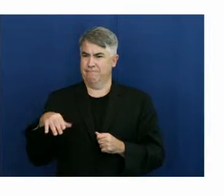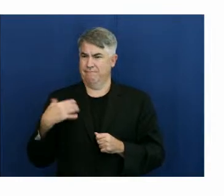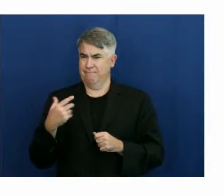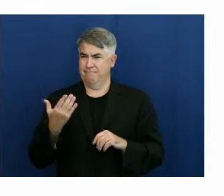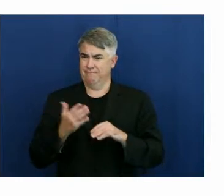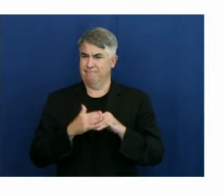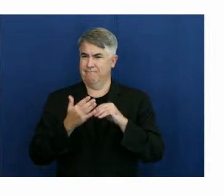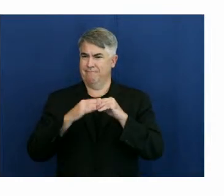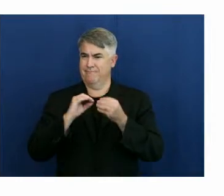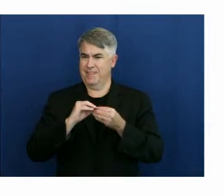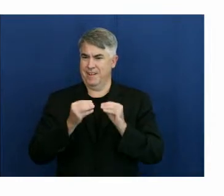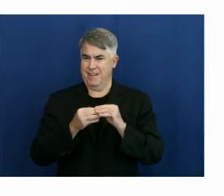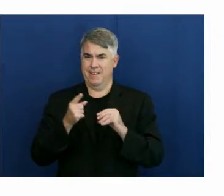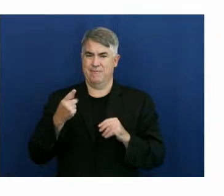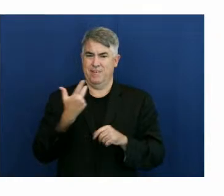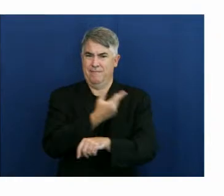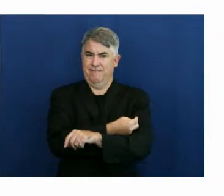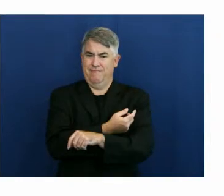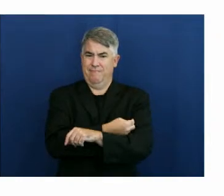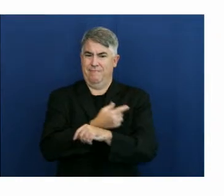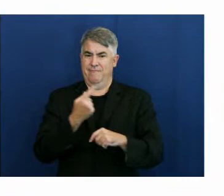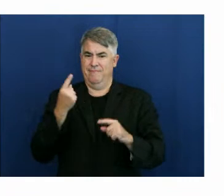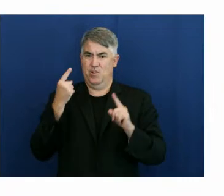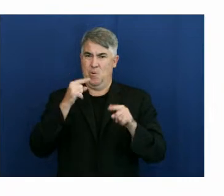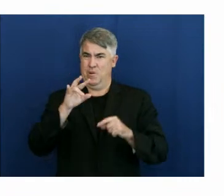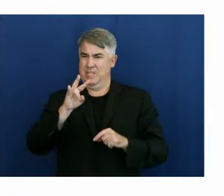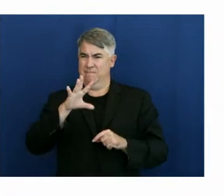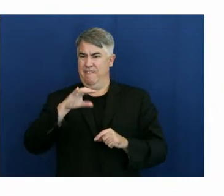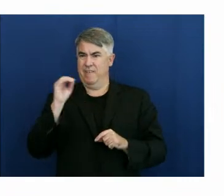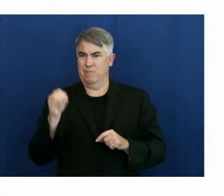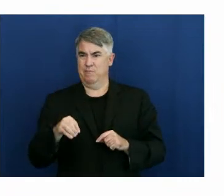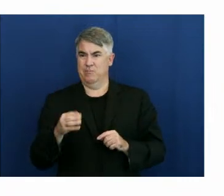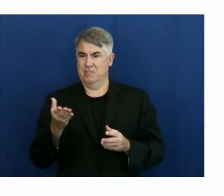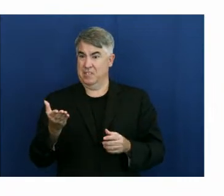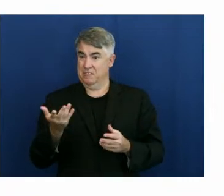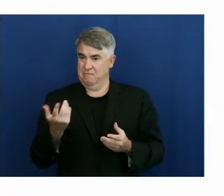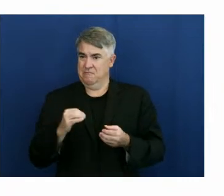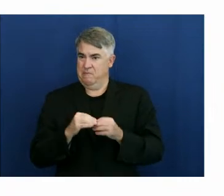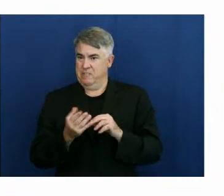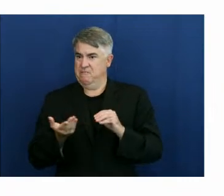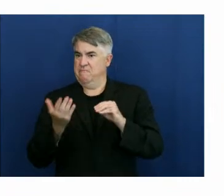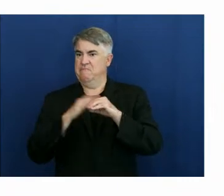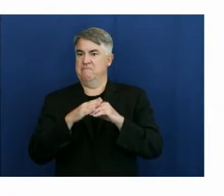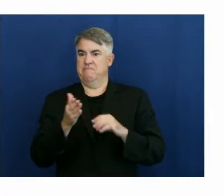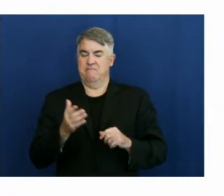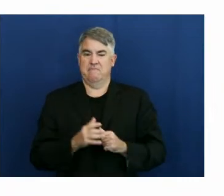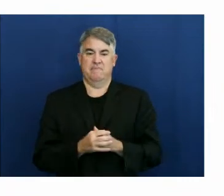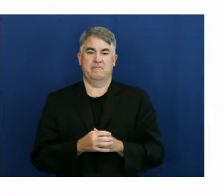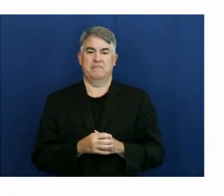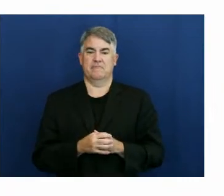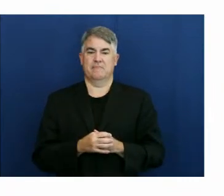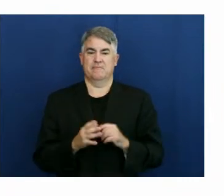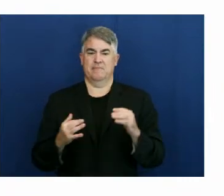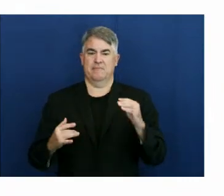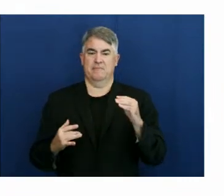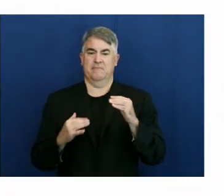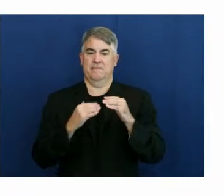of vaccinating 75%. We are 86% of the way there, 86.7% of the way there with first doses,